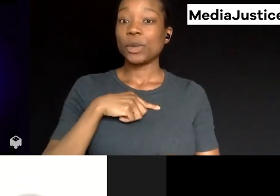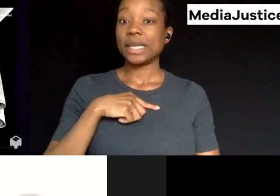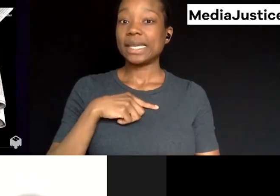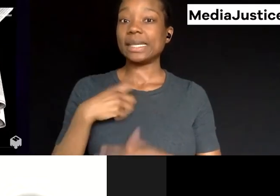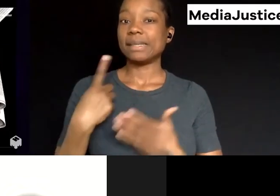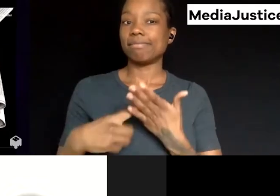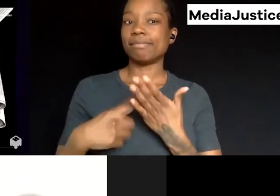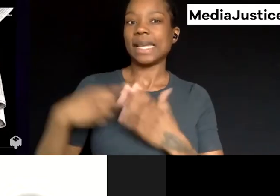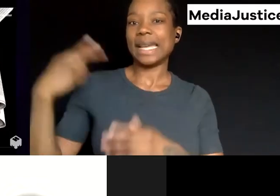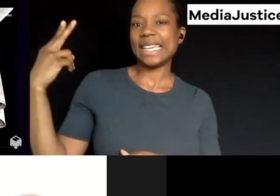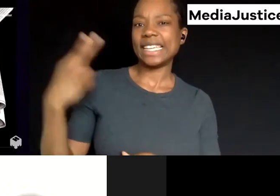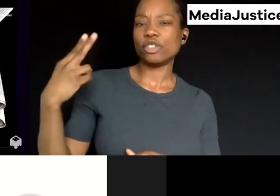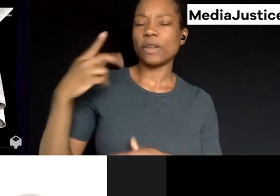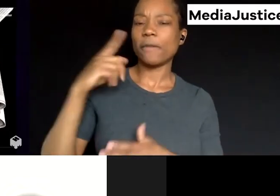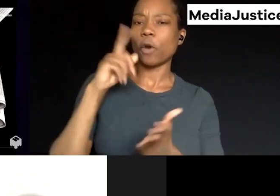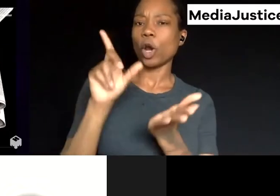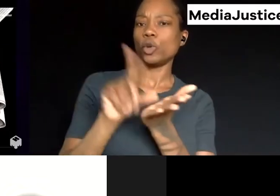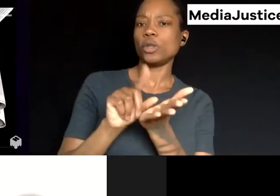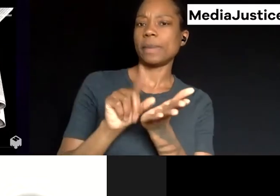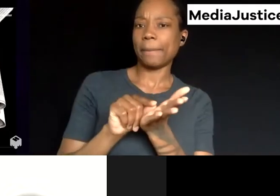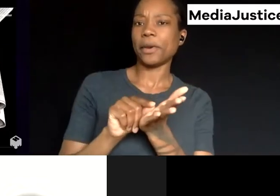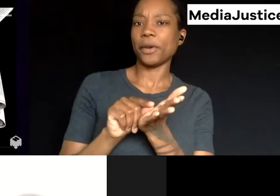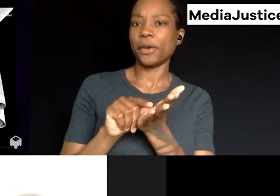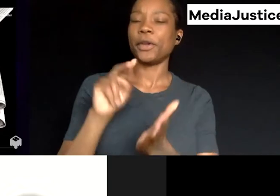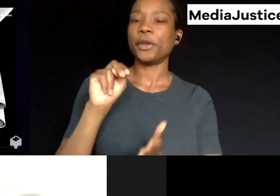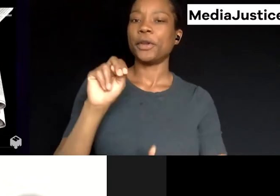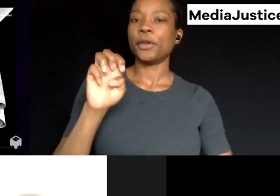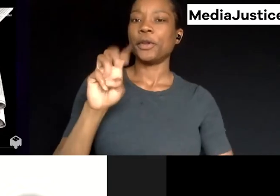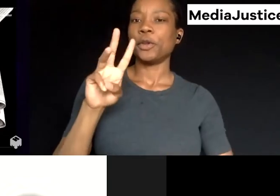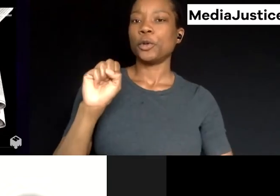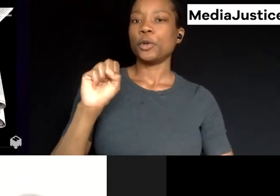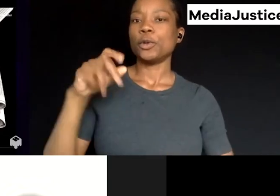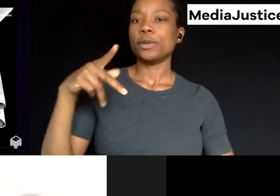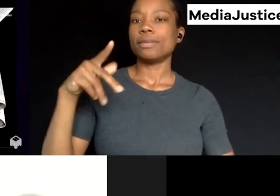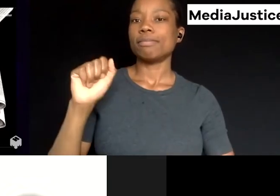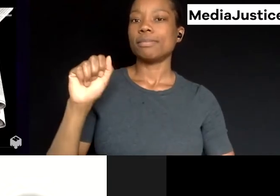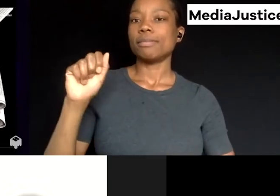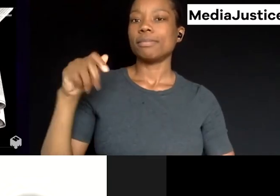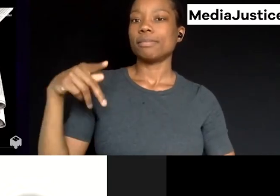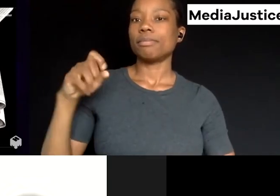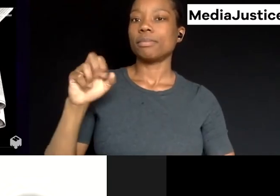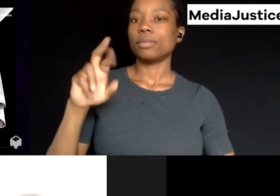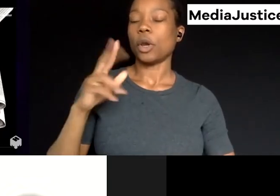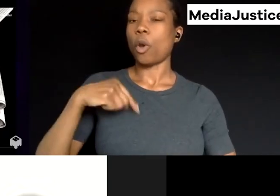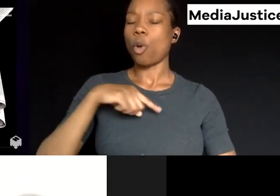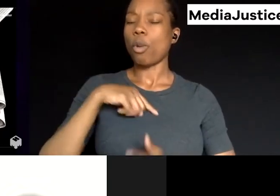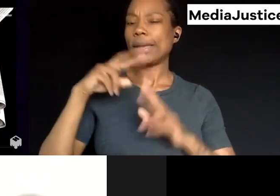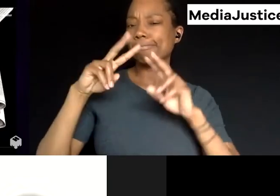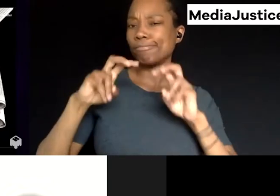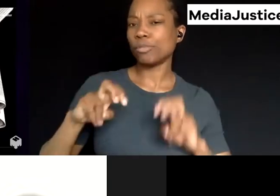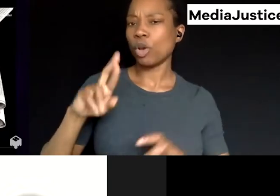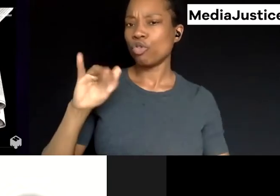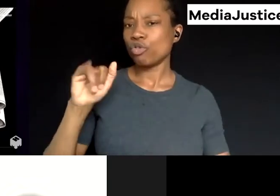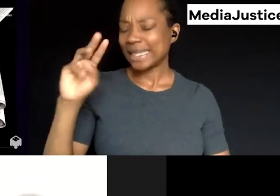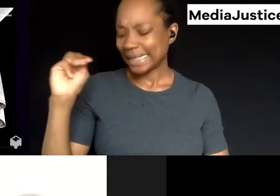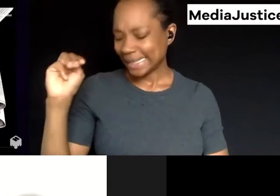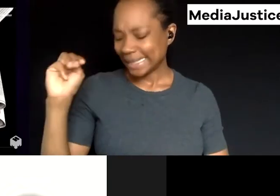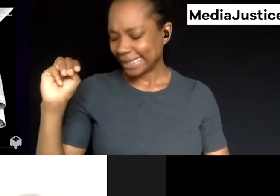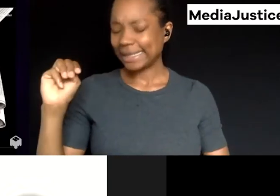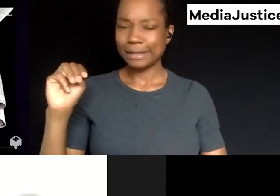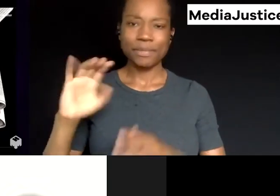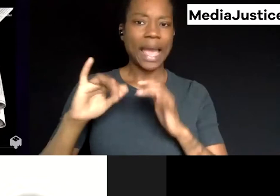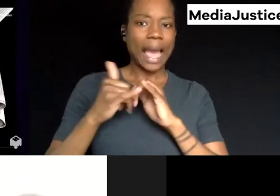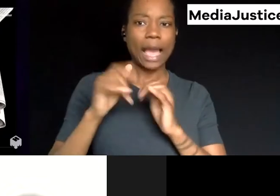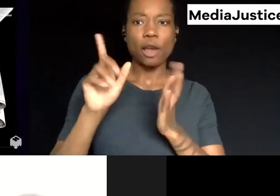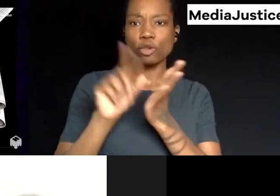newspaper. We explored racism in newspapers, the ways in which newspapers from its very early